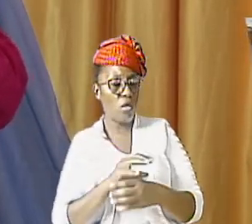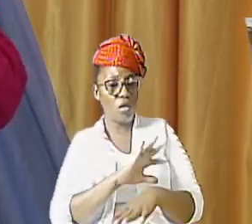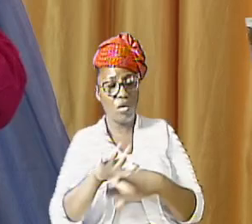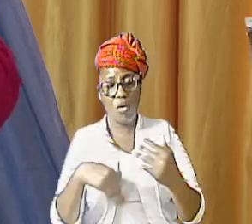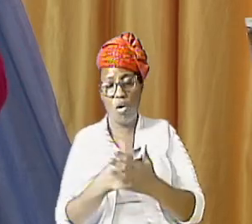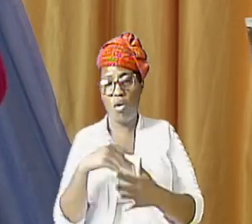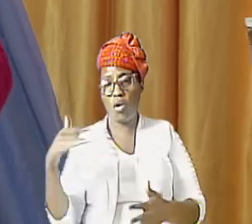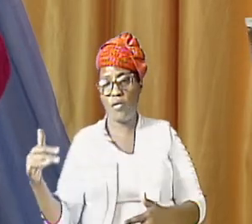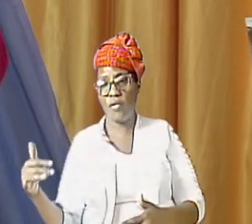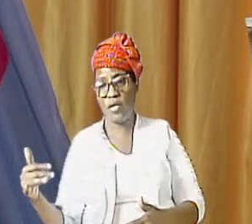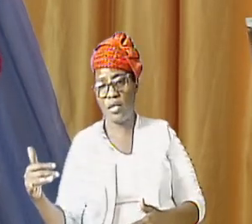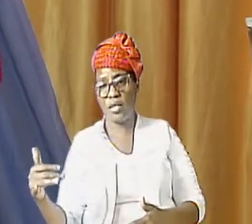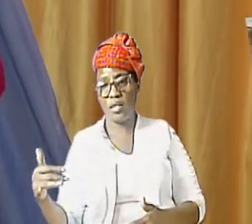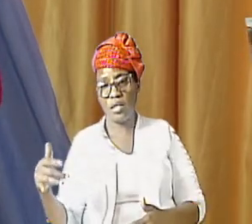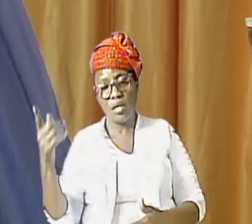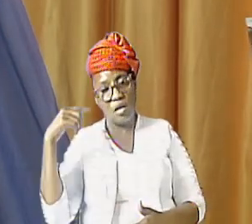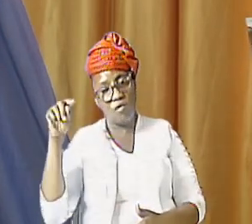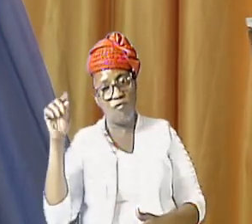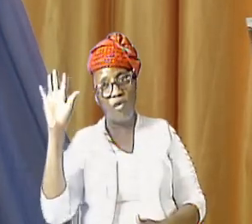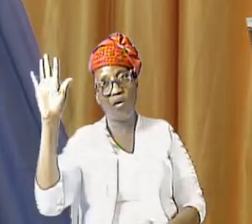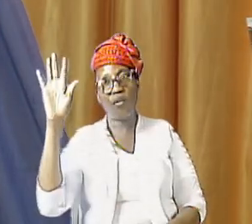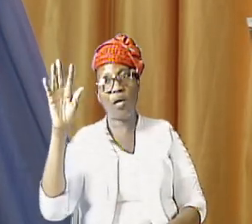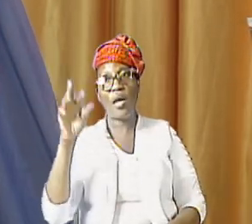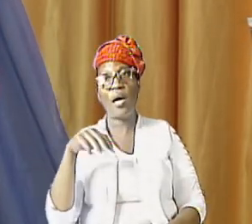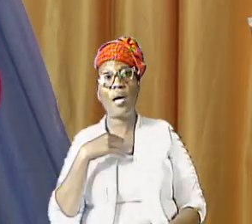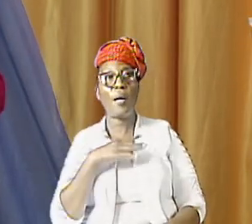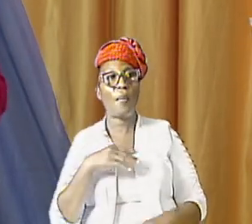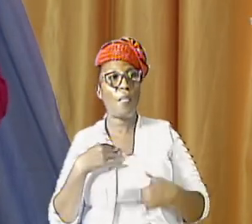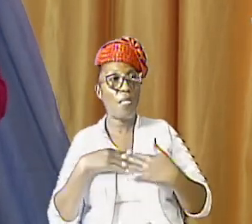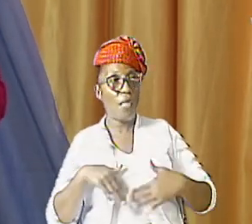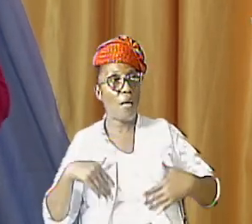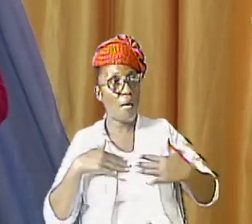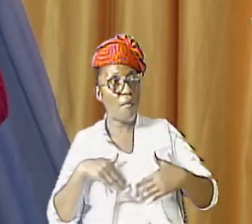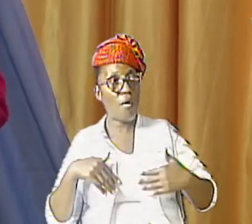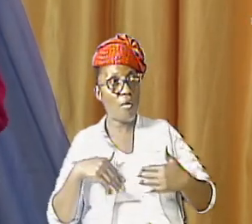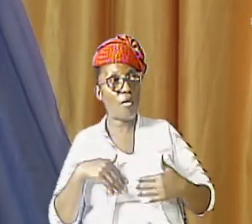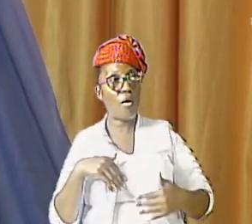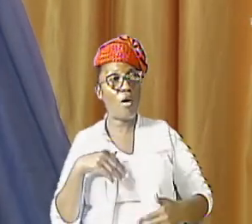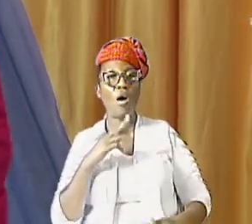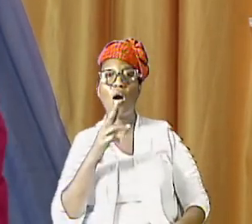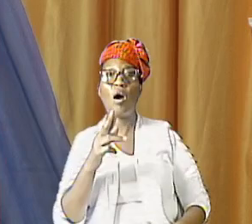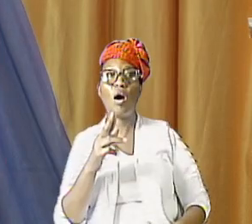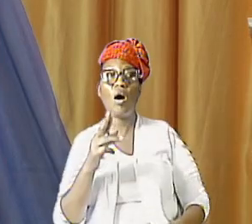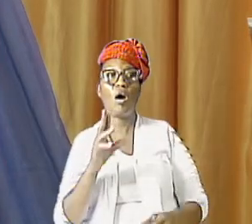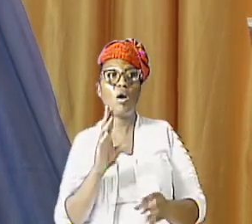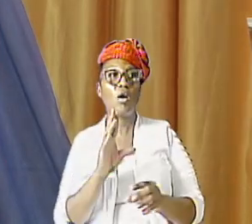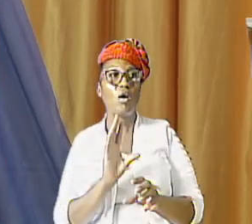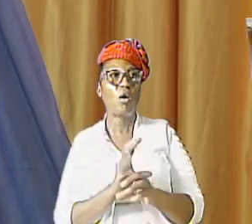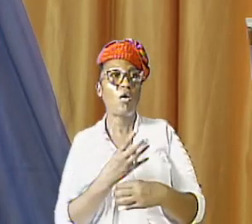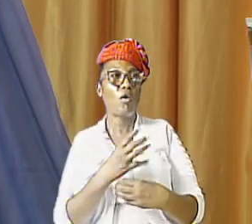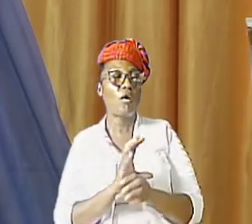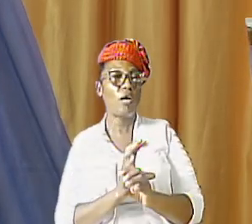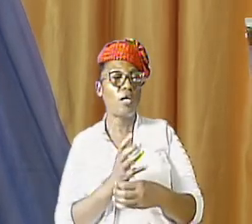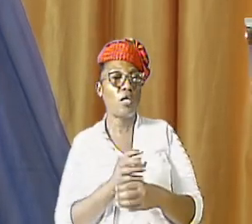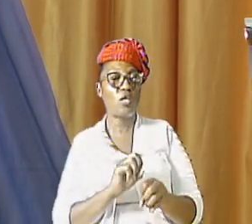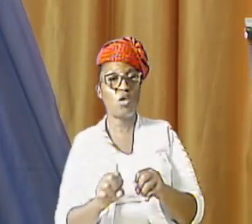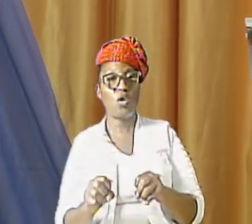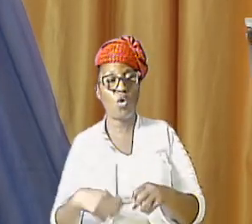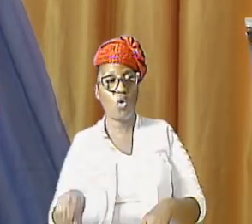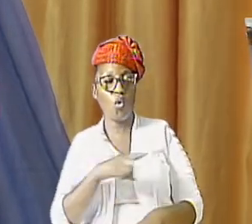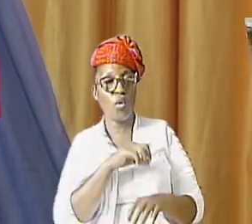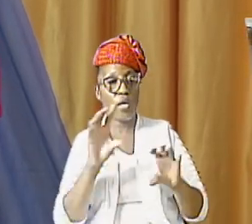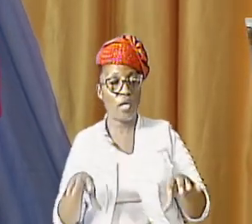all things. And for thy pleasure they are and were created. So we